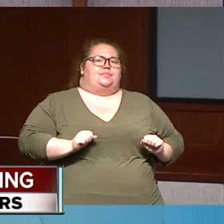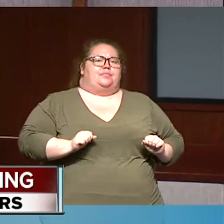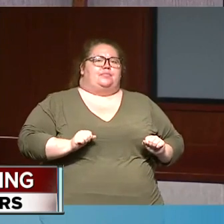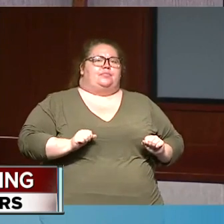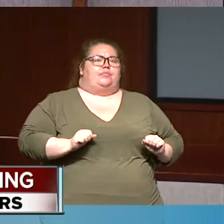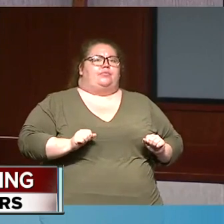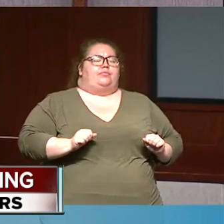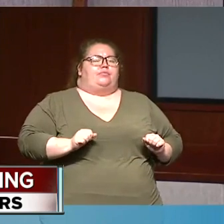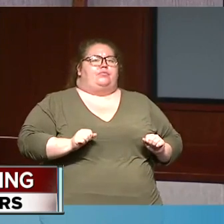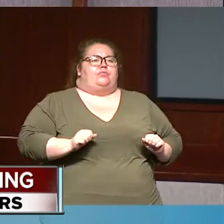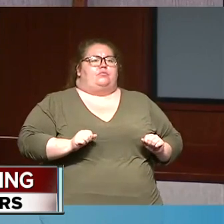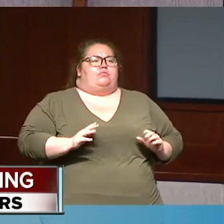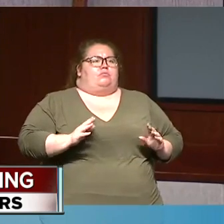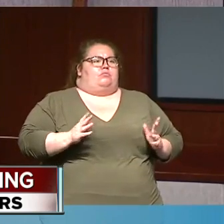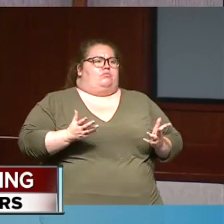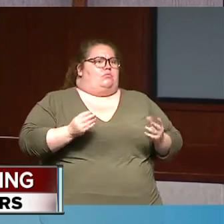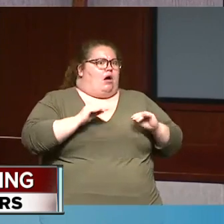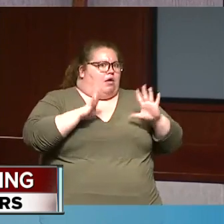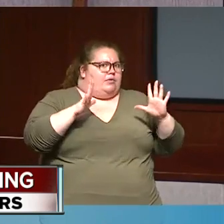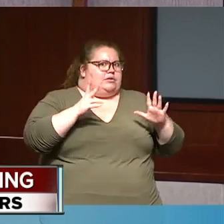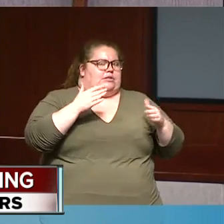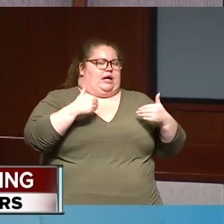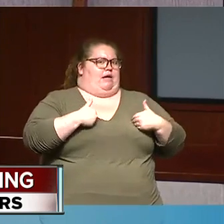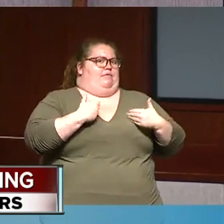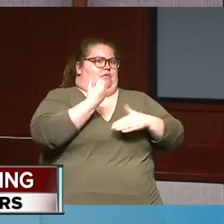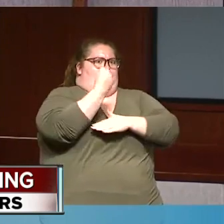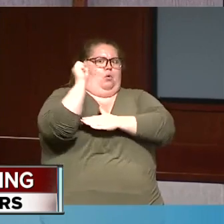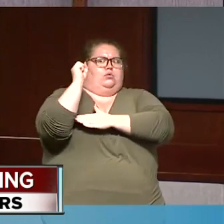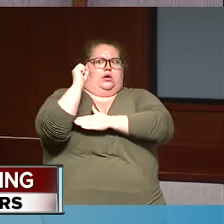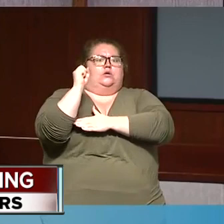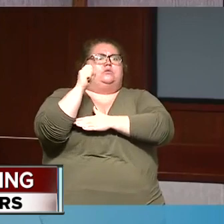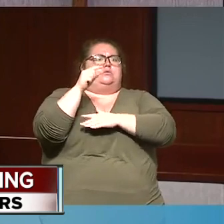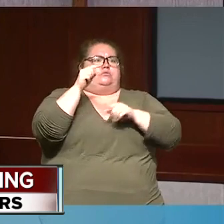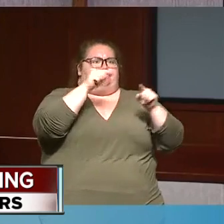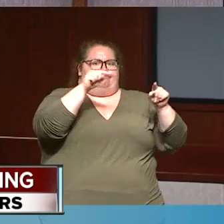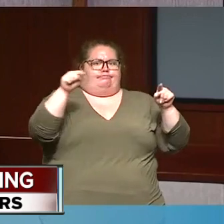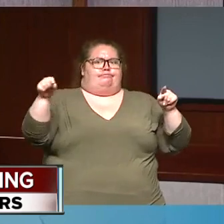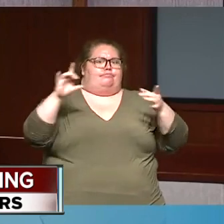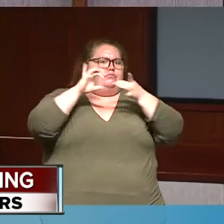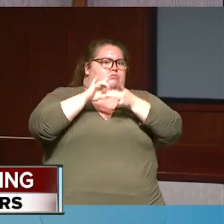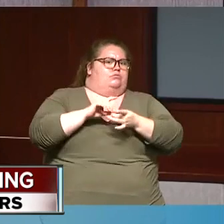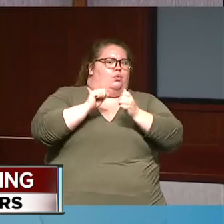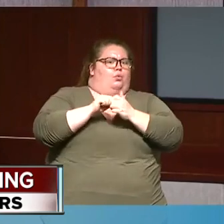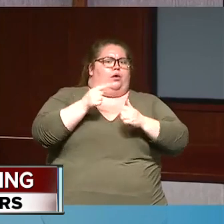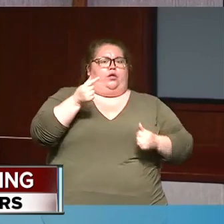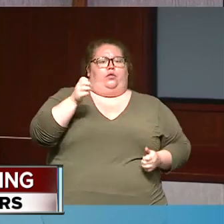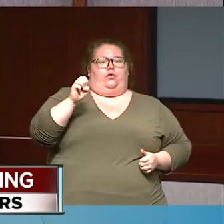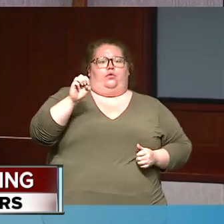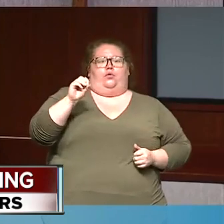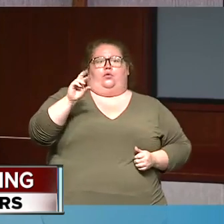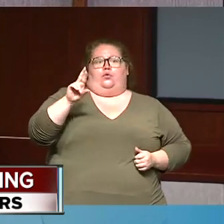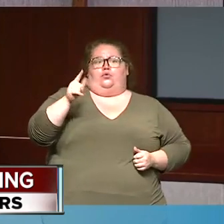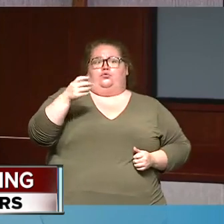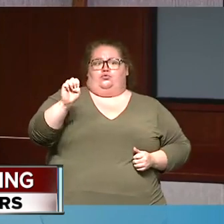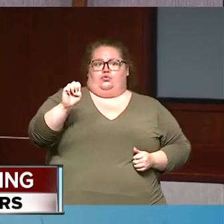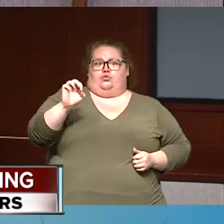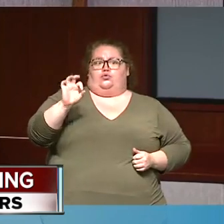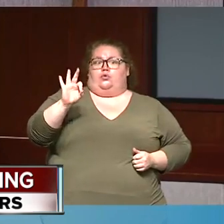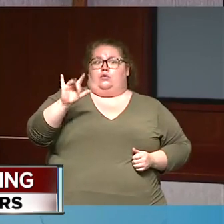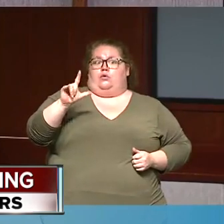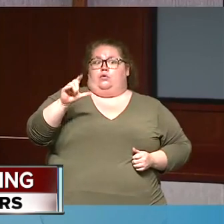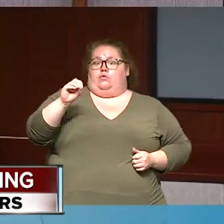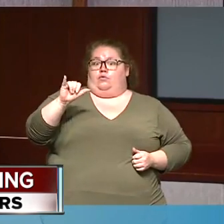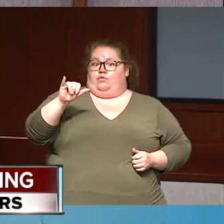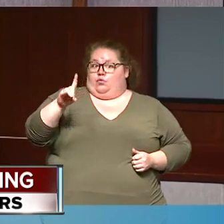Obviously, we've seen protests here in response to George Floyd. Social distancing isn't